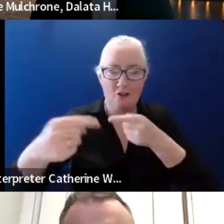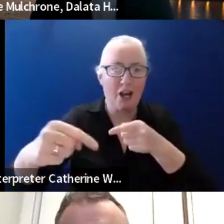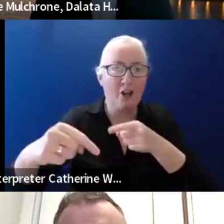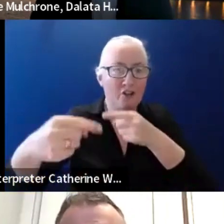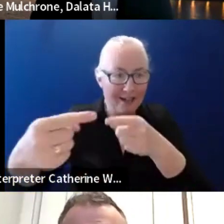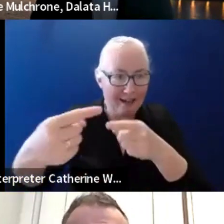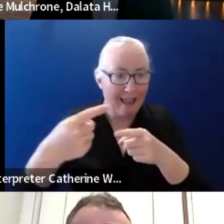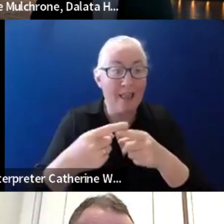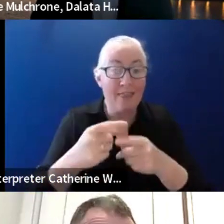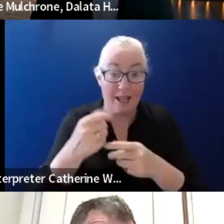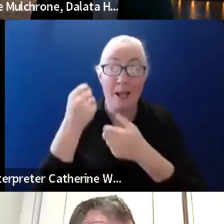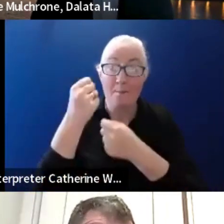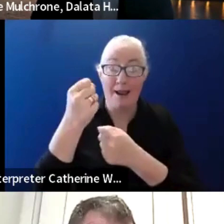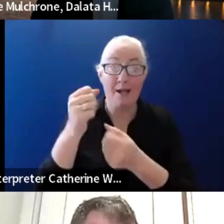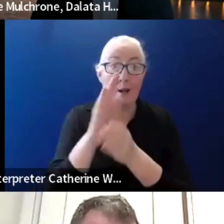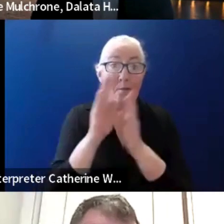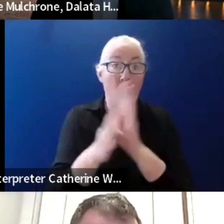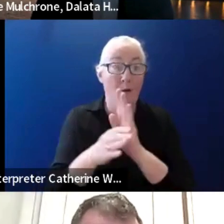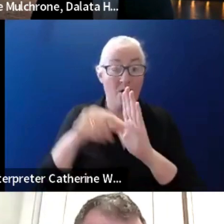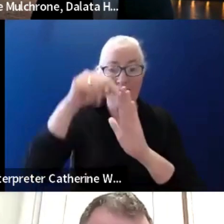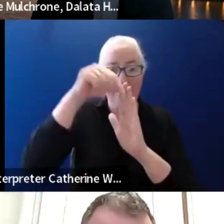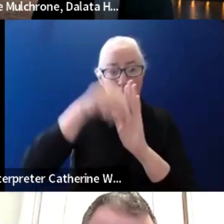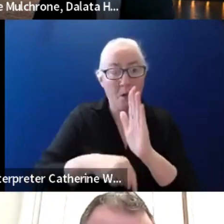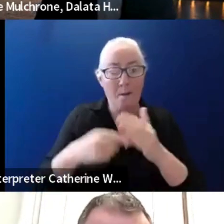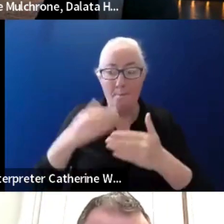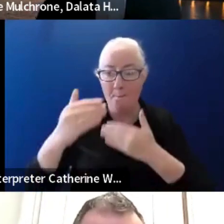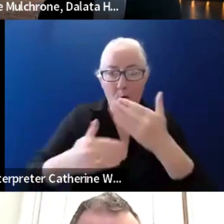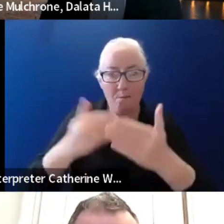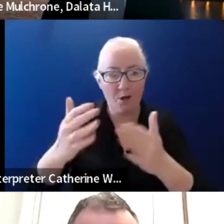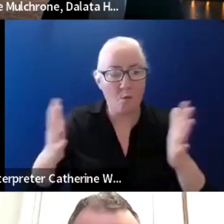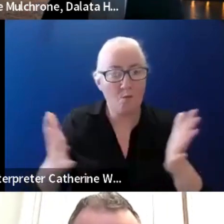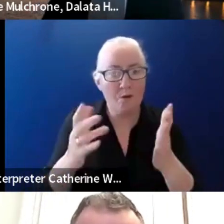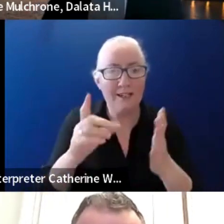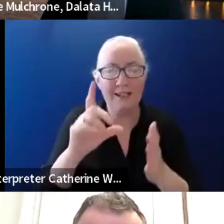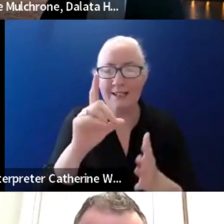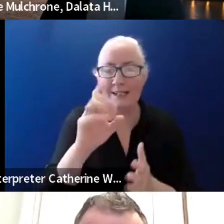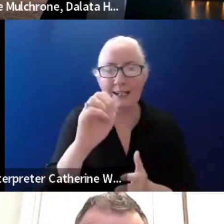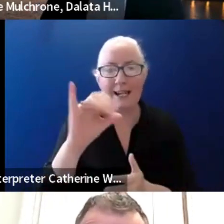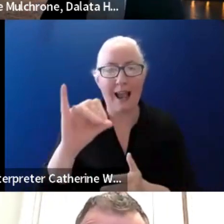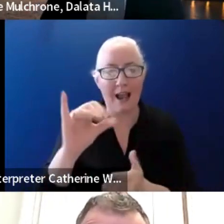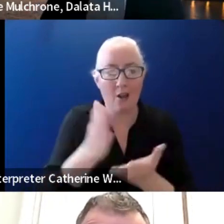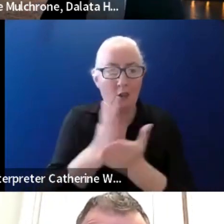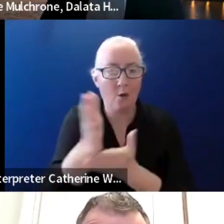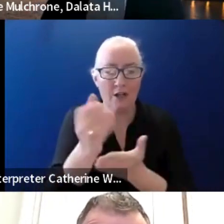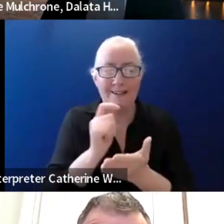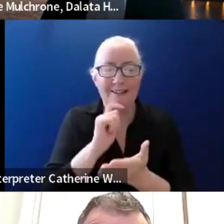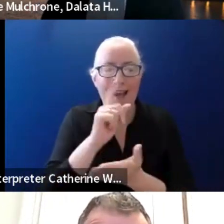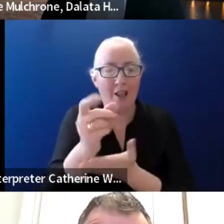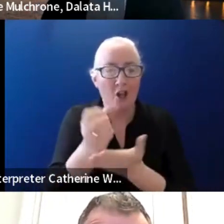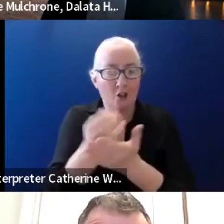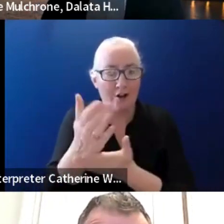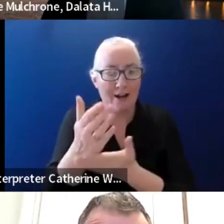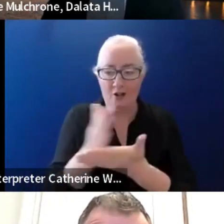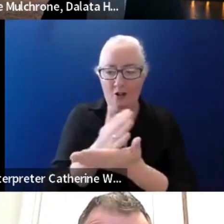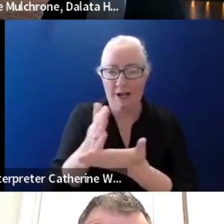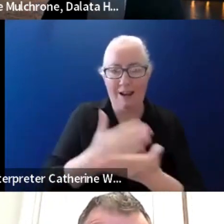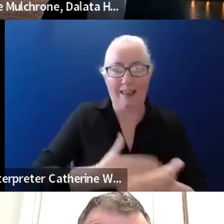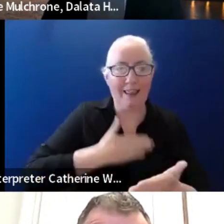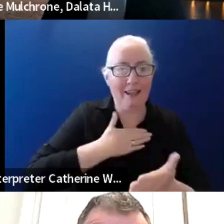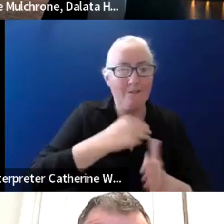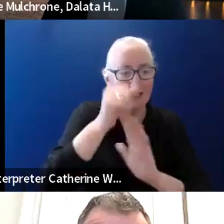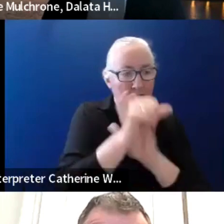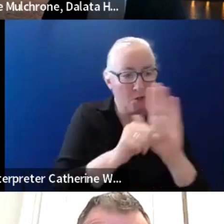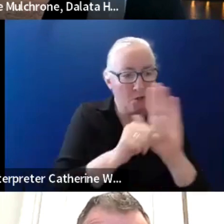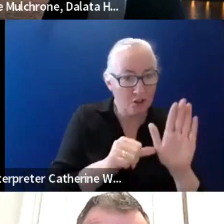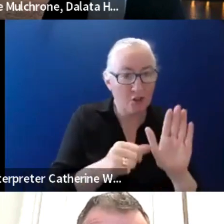And the campaign has since evolved into a comprehensive movement that promotes DEIB through storytelling and sharing lived experiences.